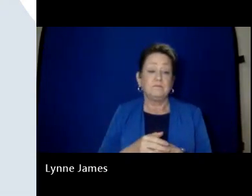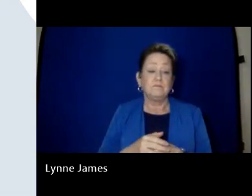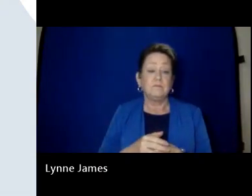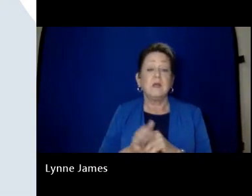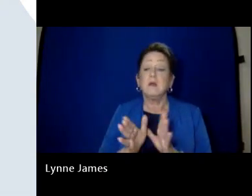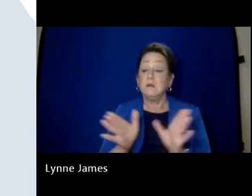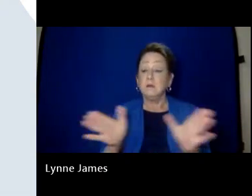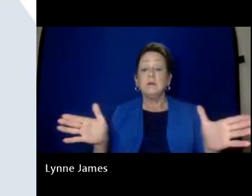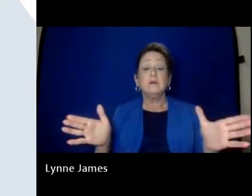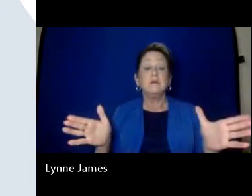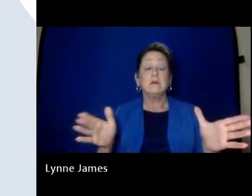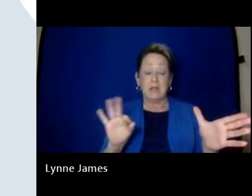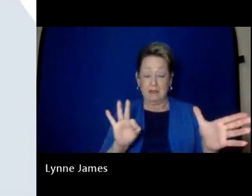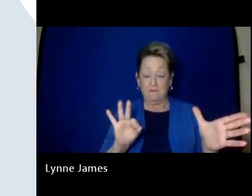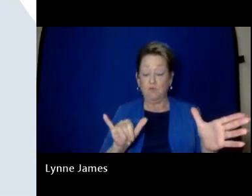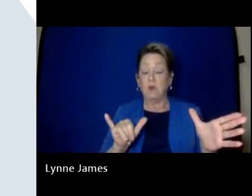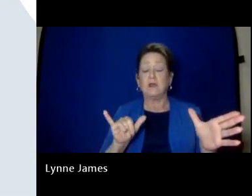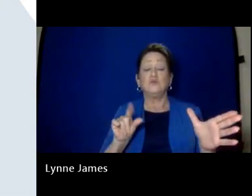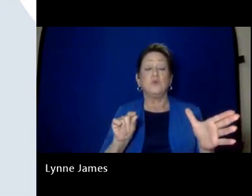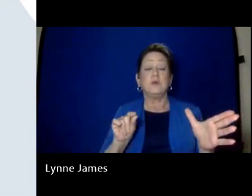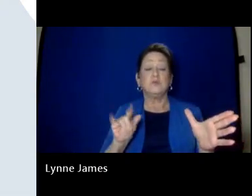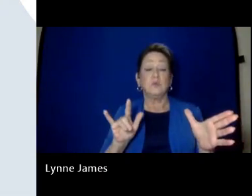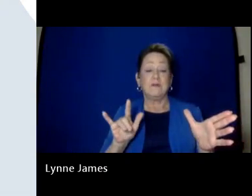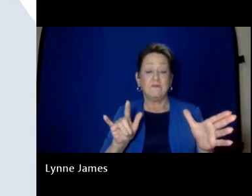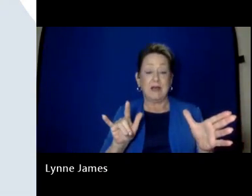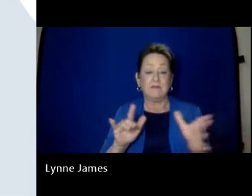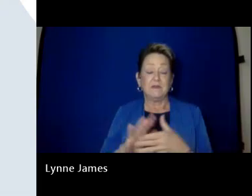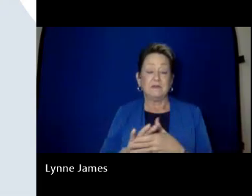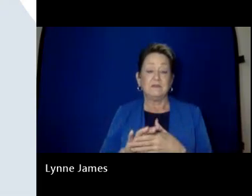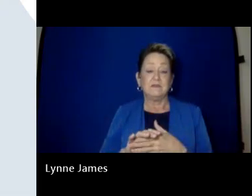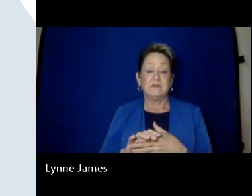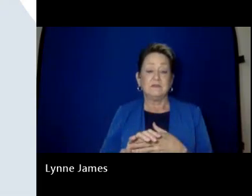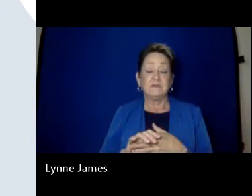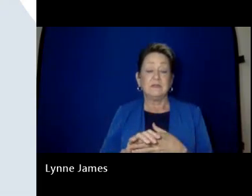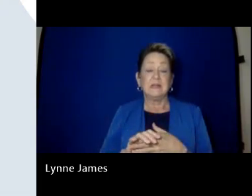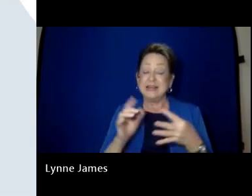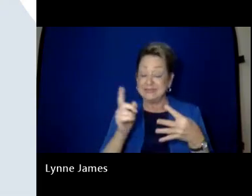scope of our audit was FY25 inventory. A